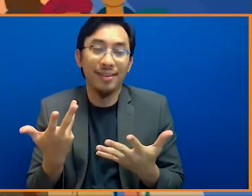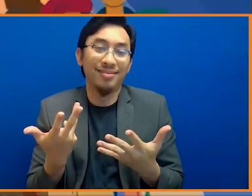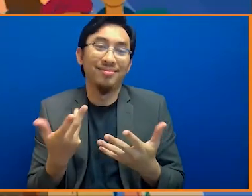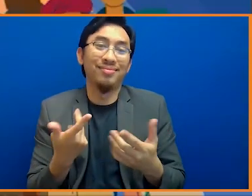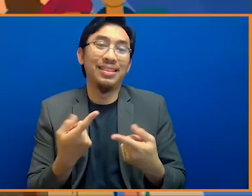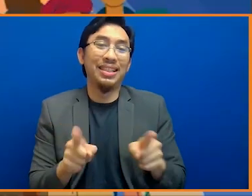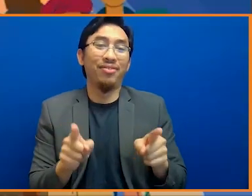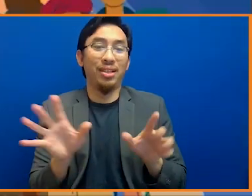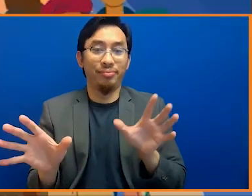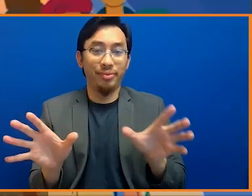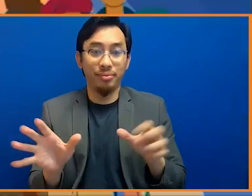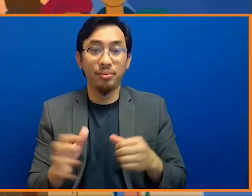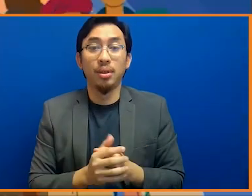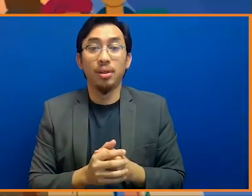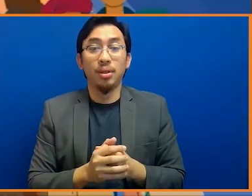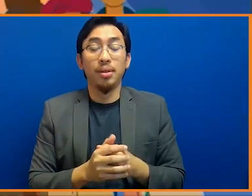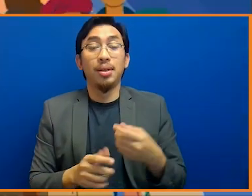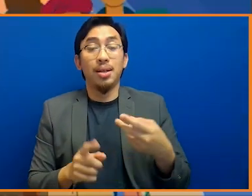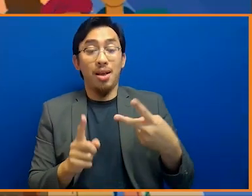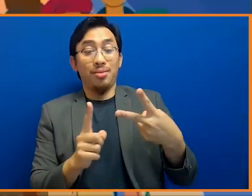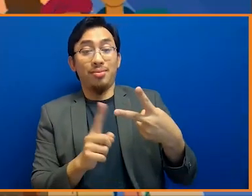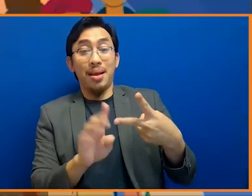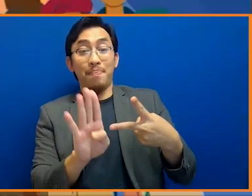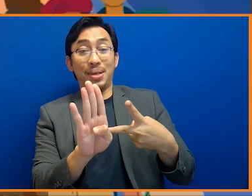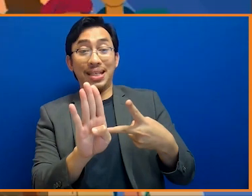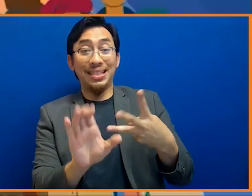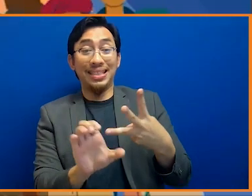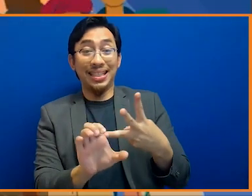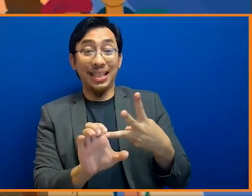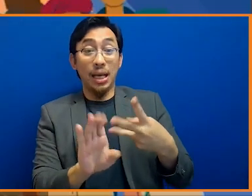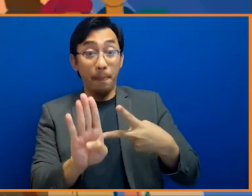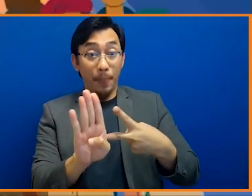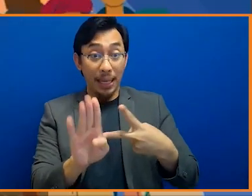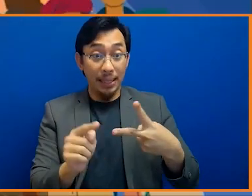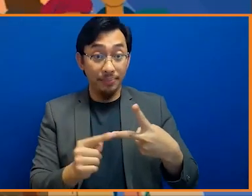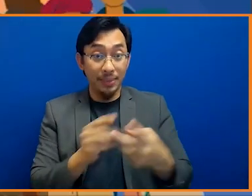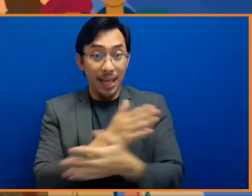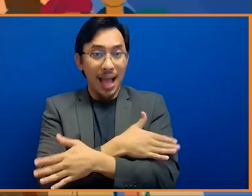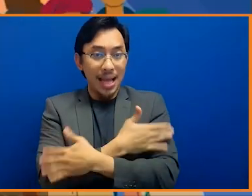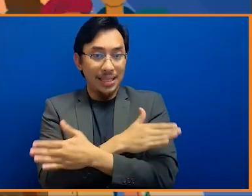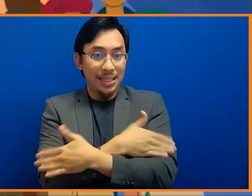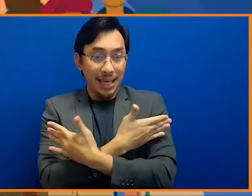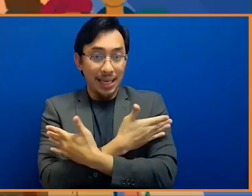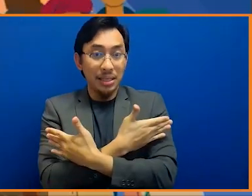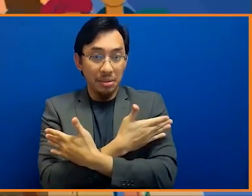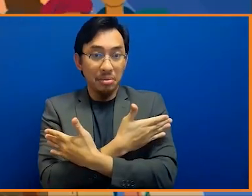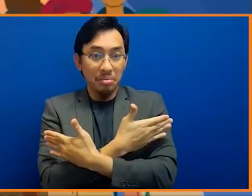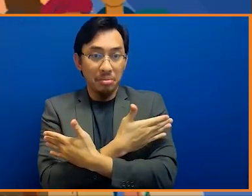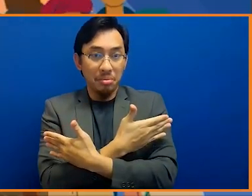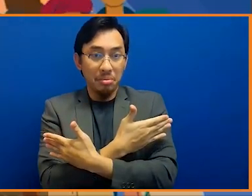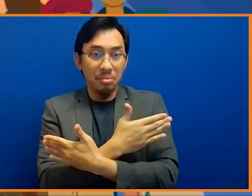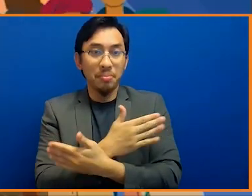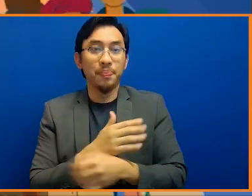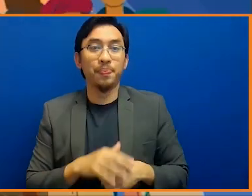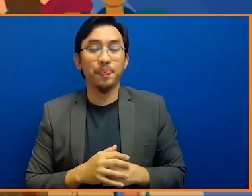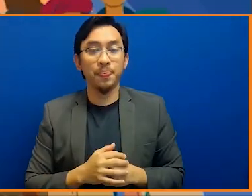Then these are type B and type C. Type B is Aceh Tsunami Museum. Some of you from